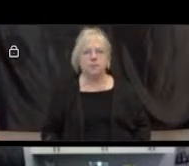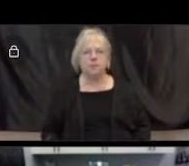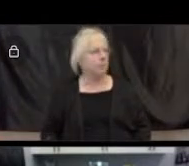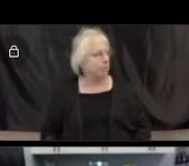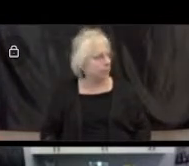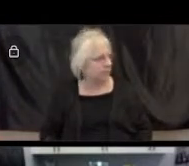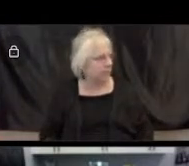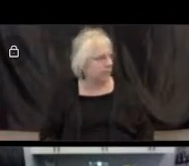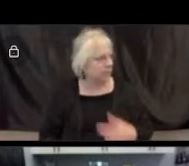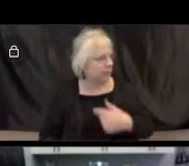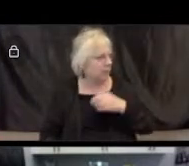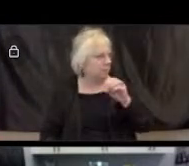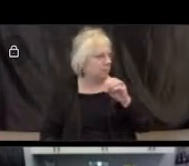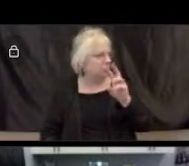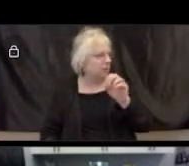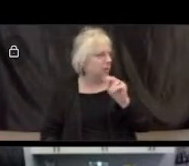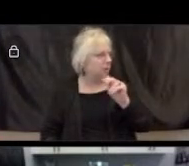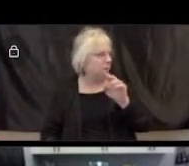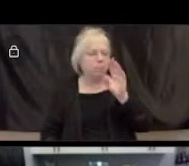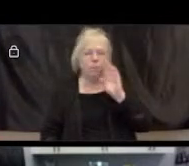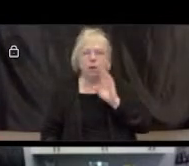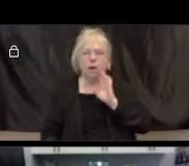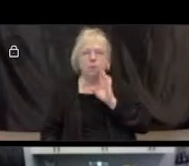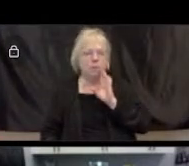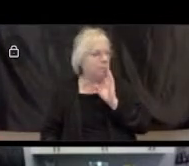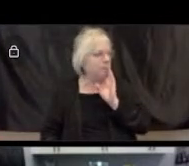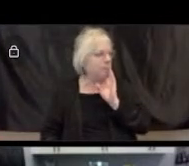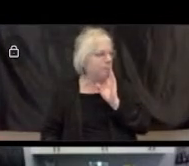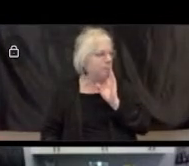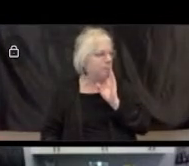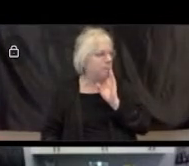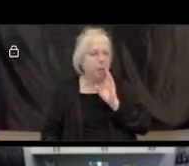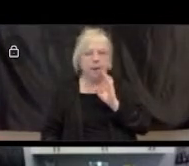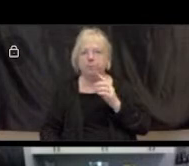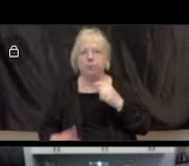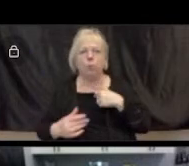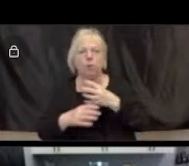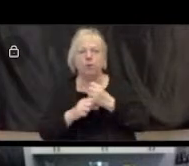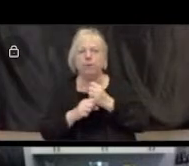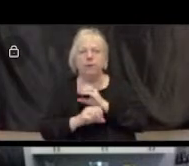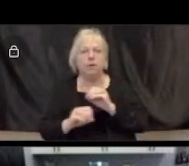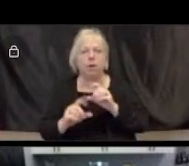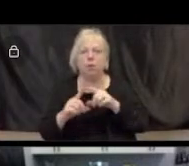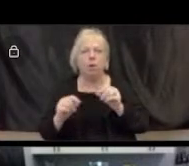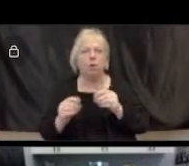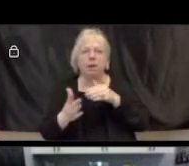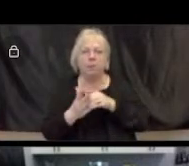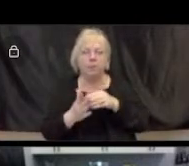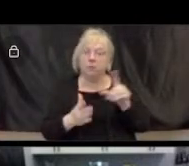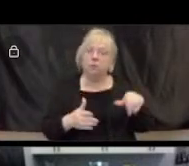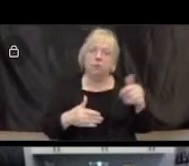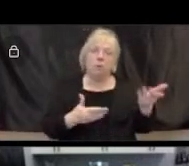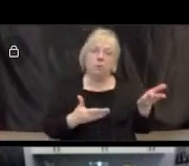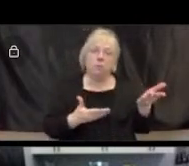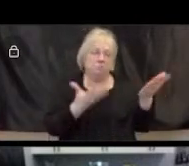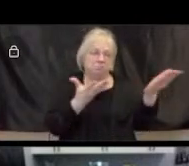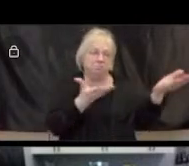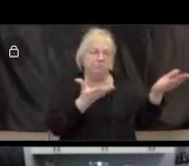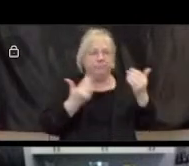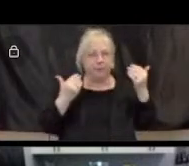I'm Raul Moreno. We did not receive any cards in opposition, so you have the floor.